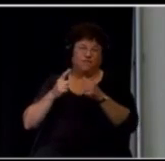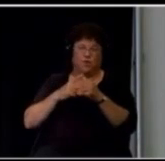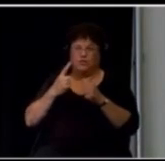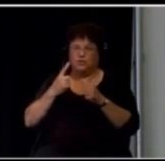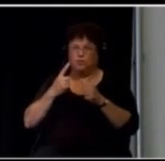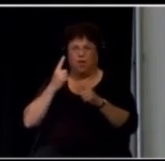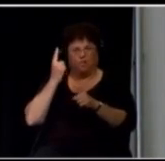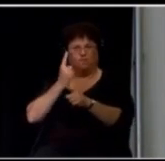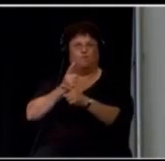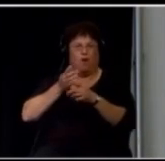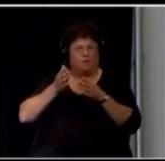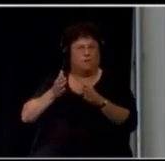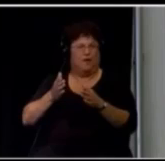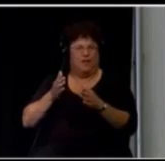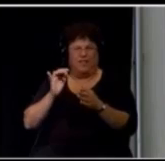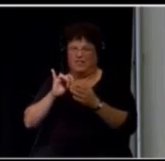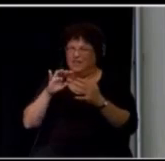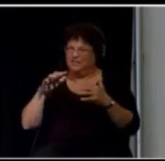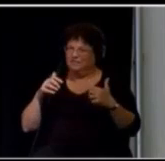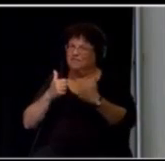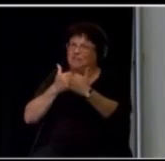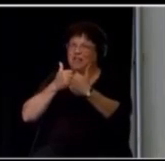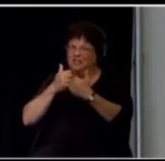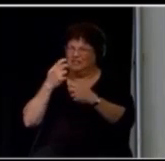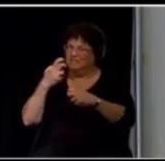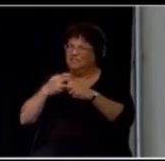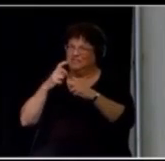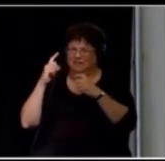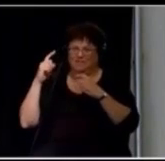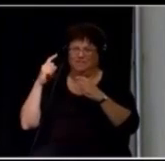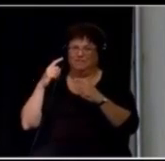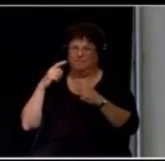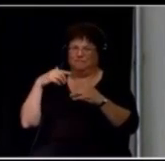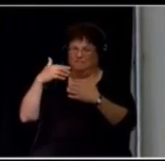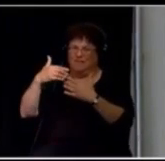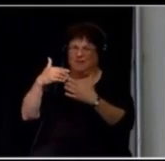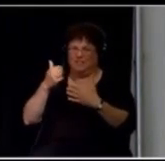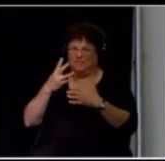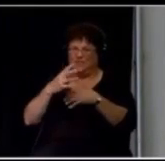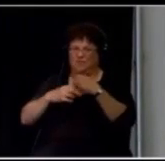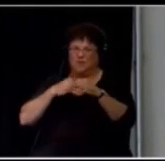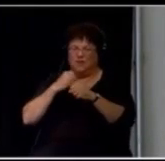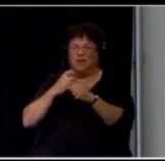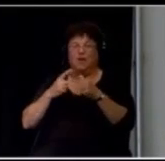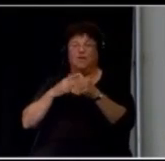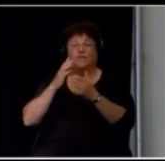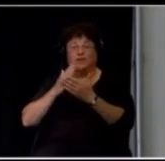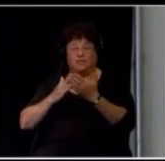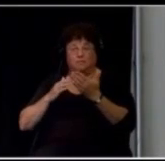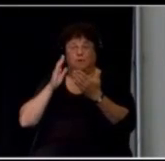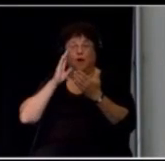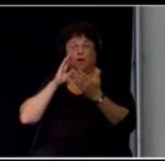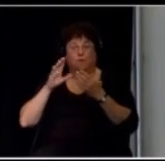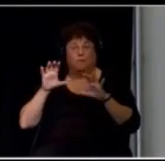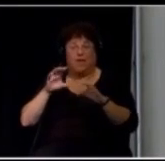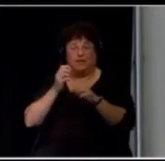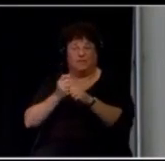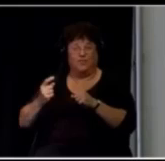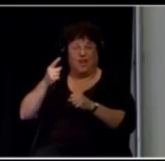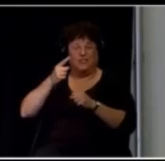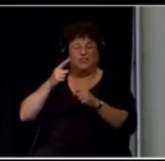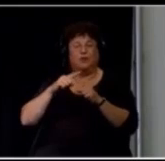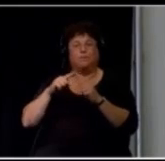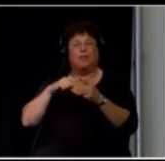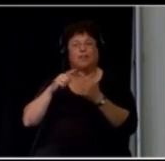be quite a difficult challenge over the next few years. We'll have the first part of it active next year, but then we want to try